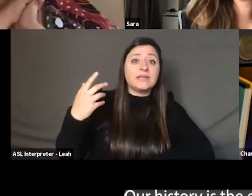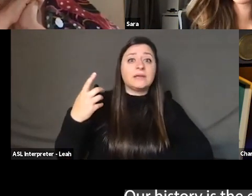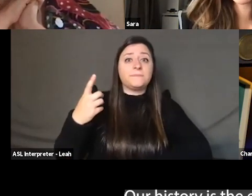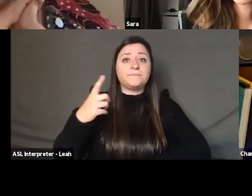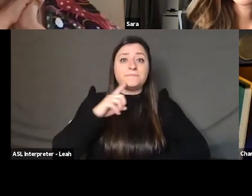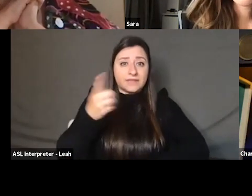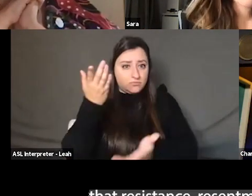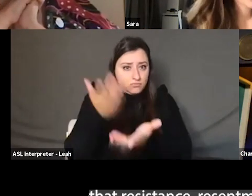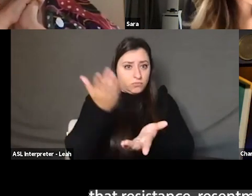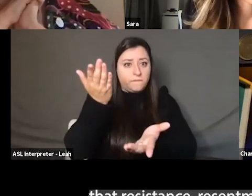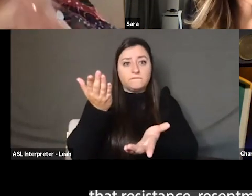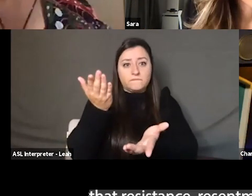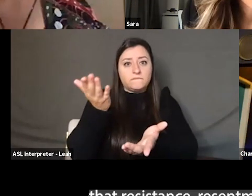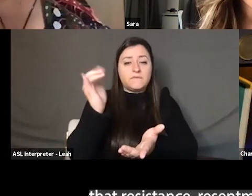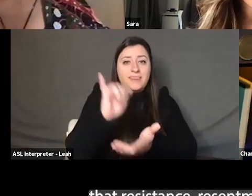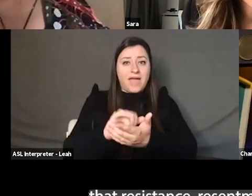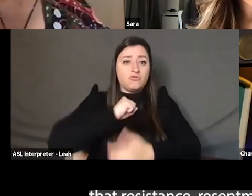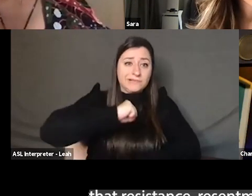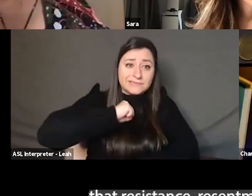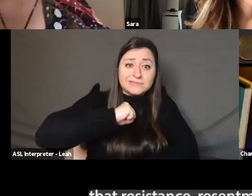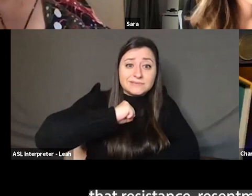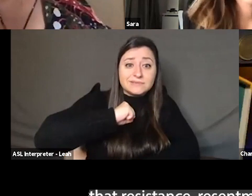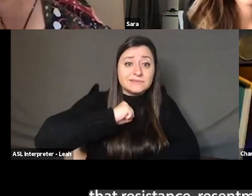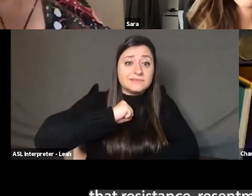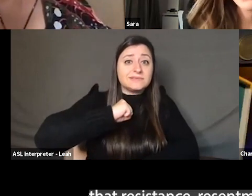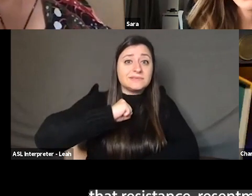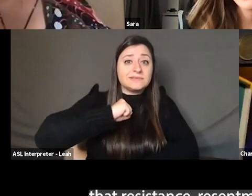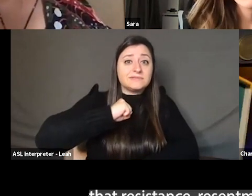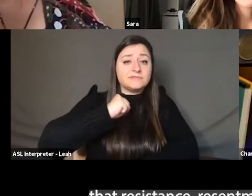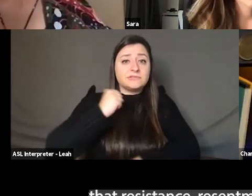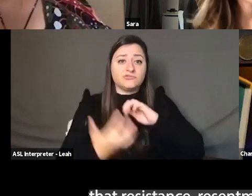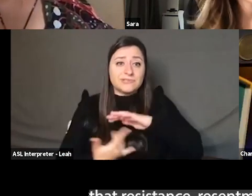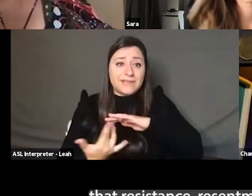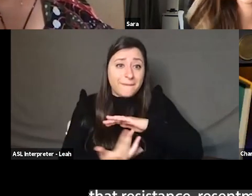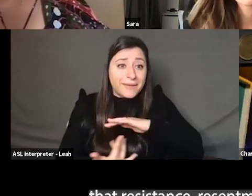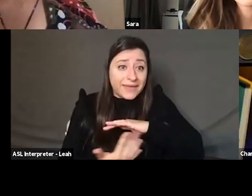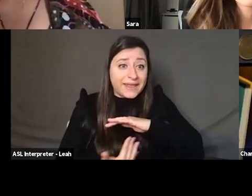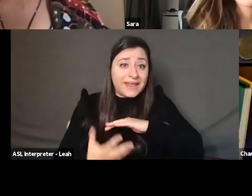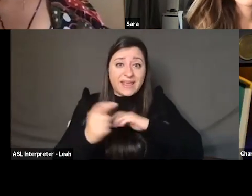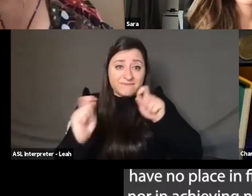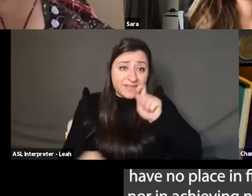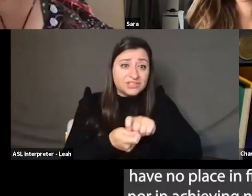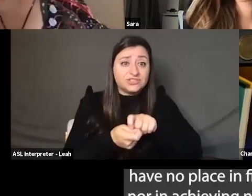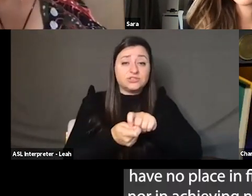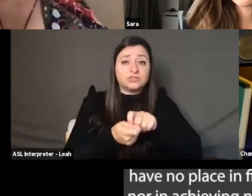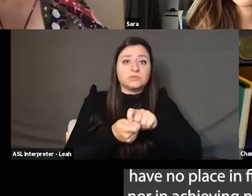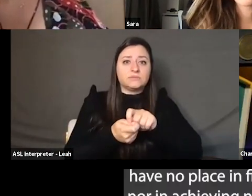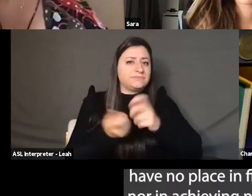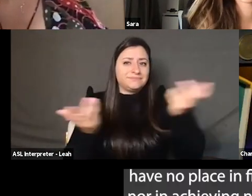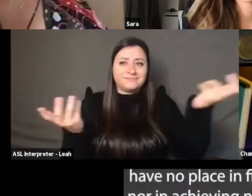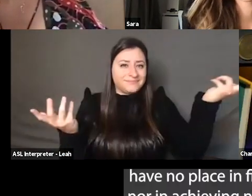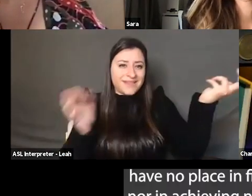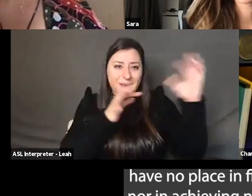empirical proof that resistance, resentment, and vengeance have no place